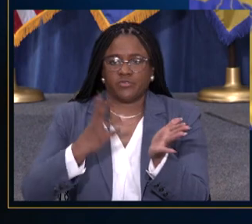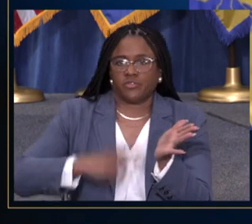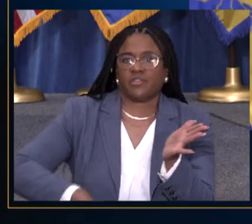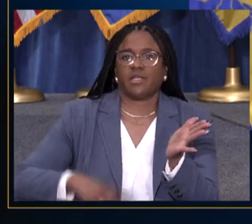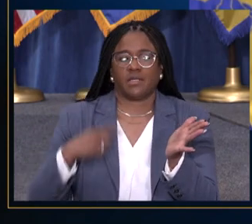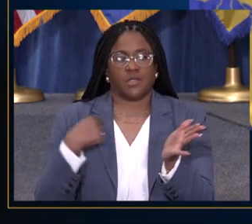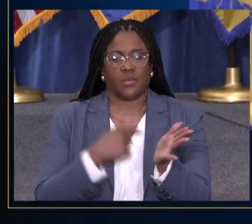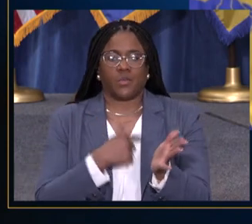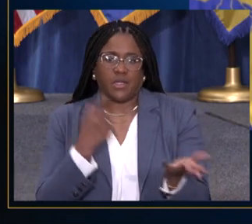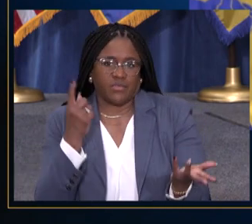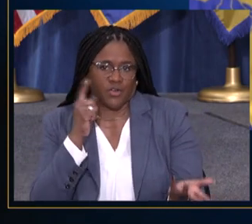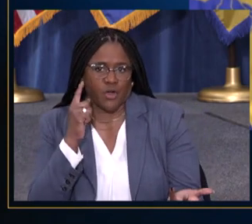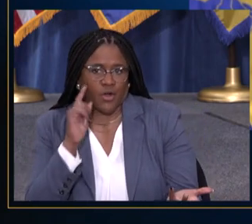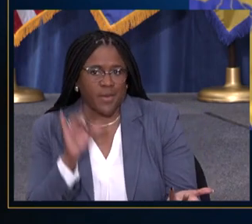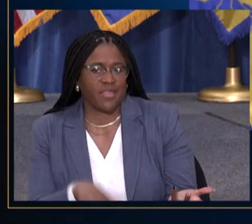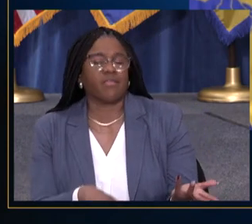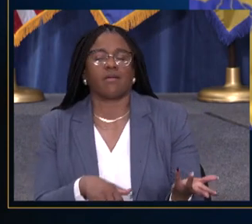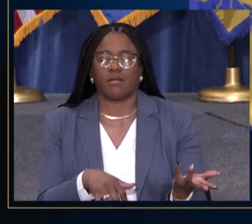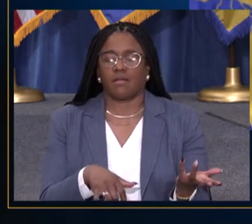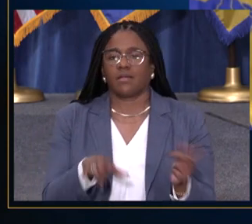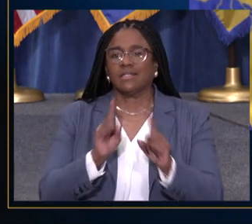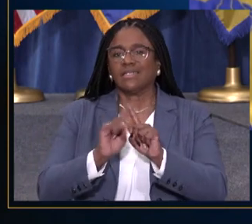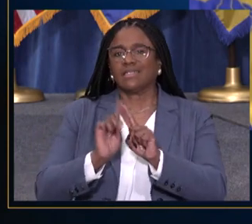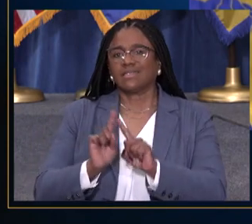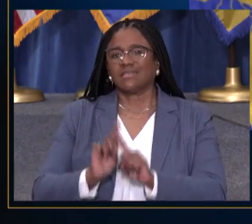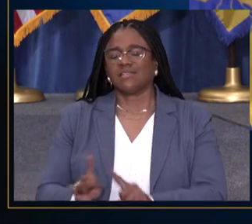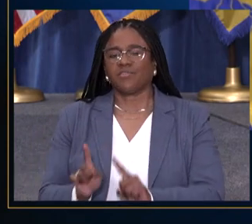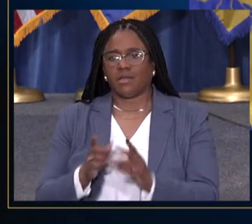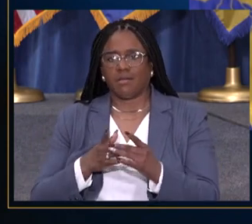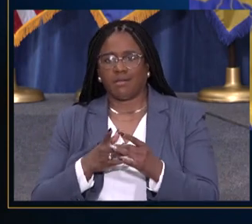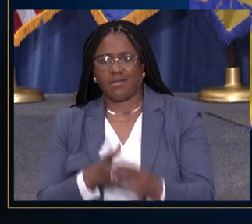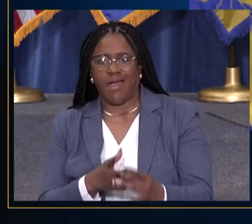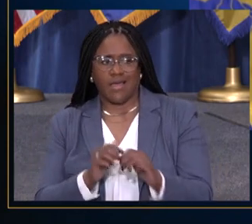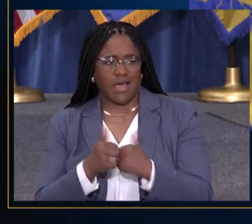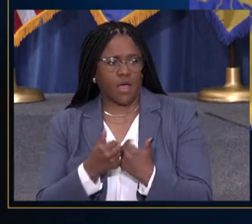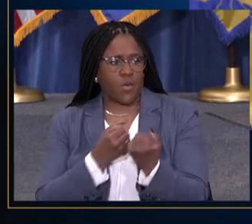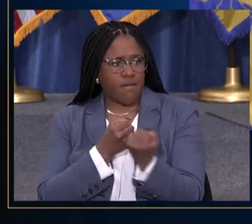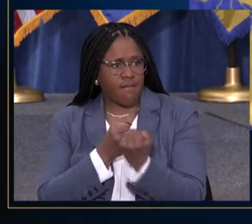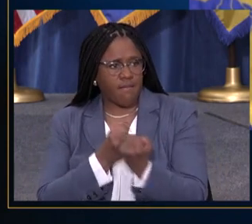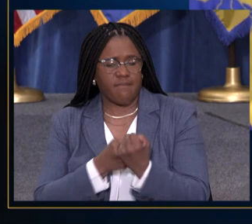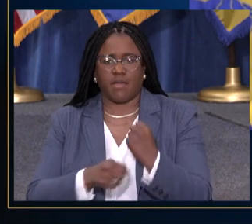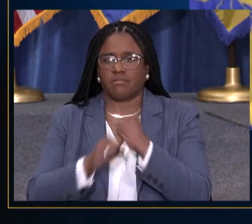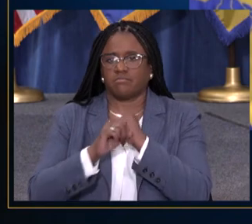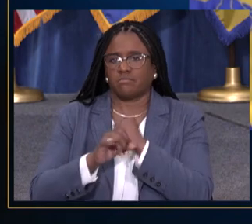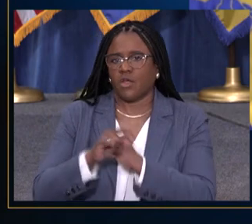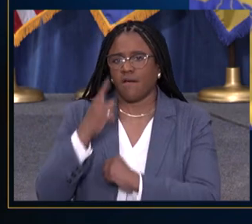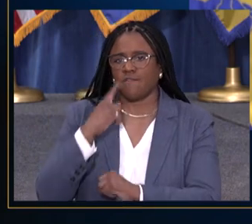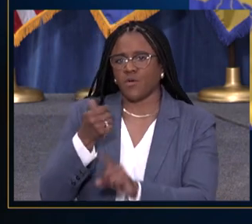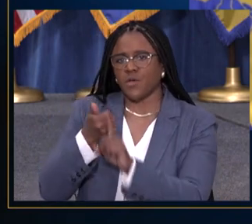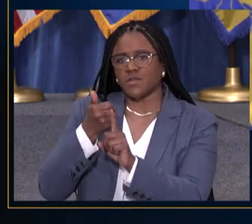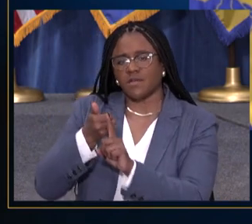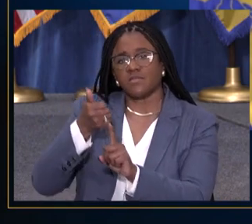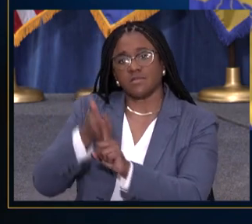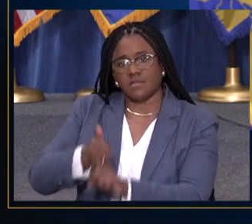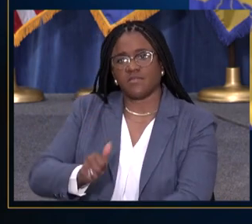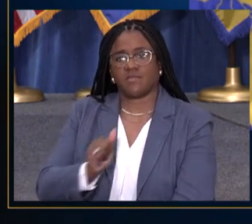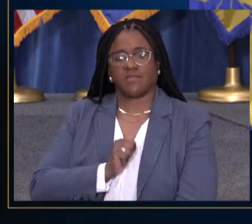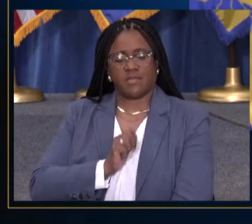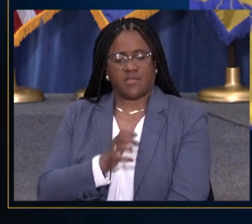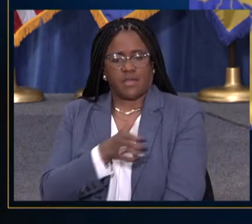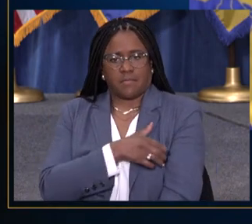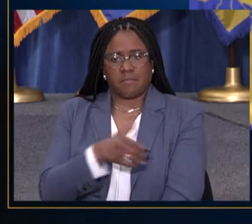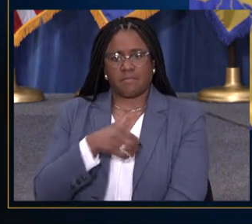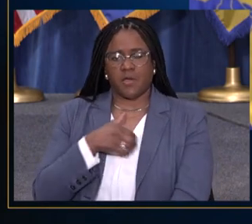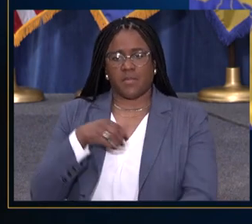heard to alluded, and different guides on how to advocate for yourself for self-empowerment, especially when you're in